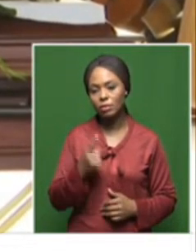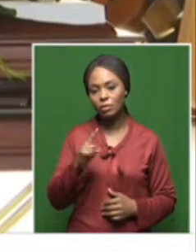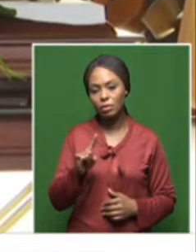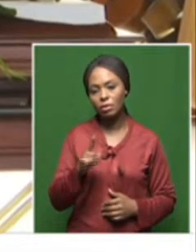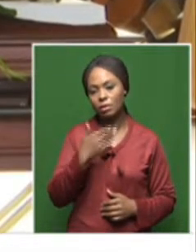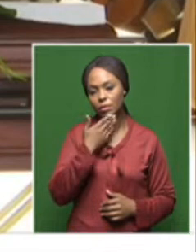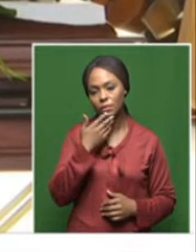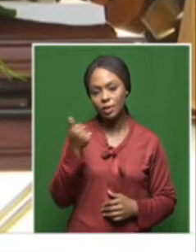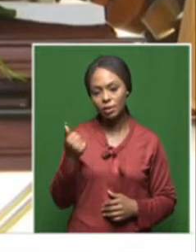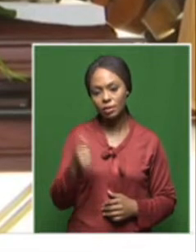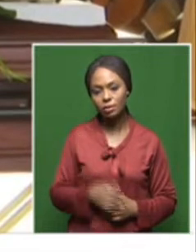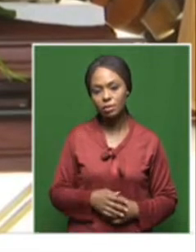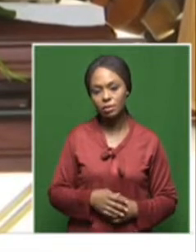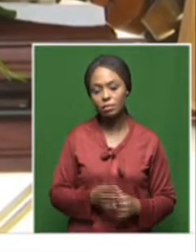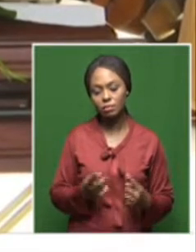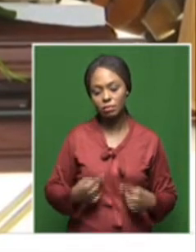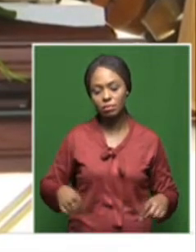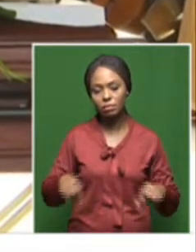Let us pray.